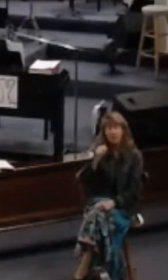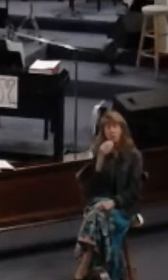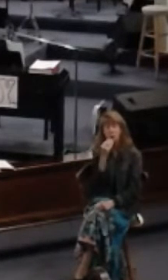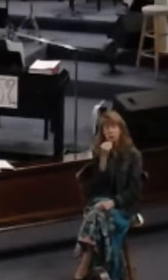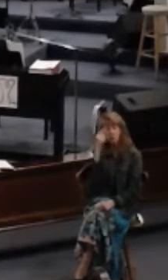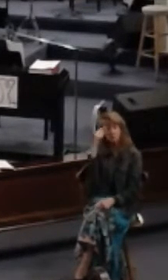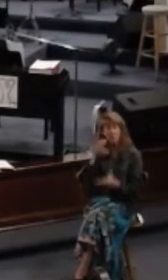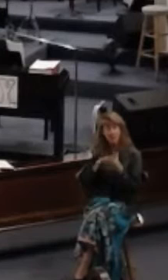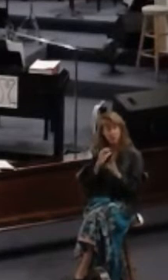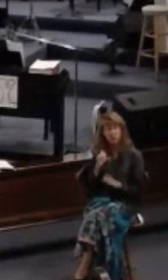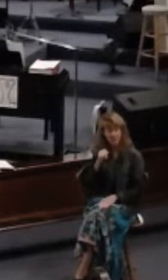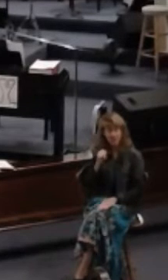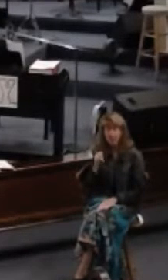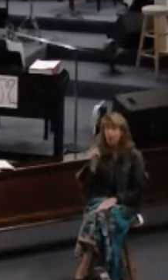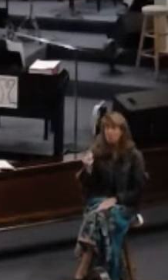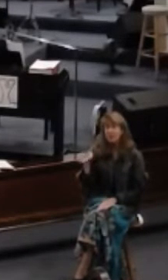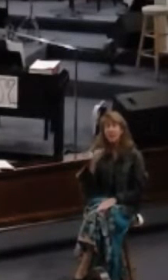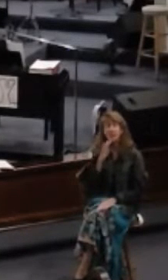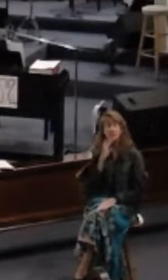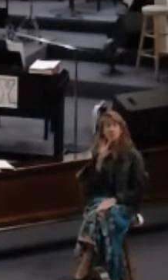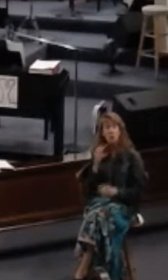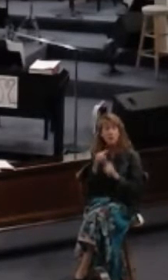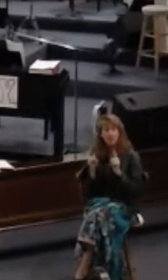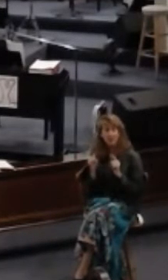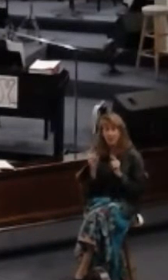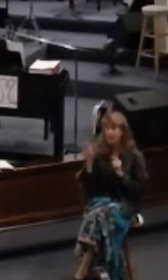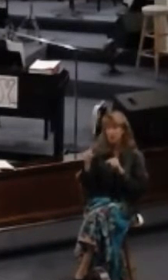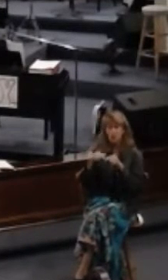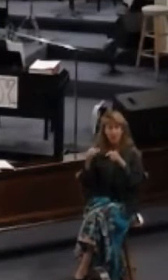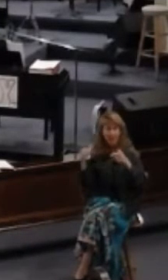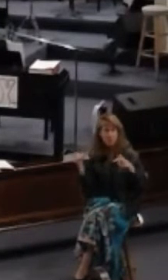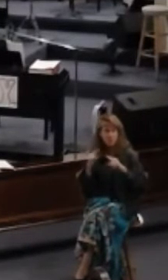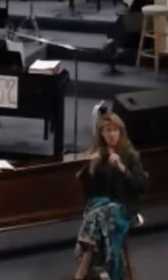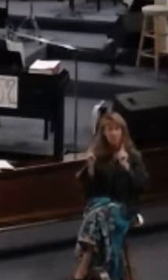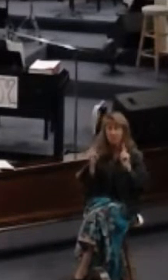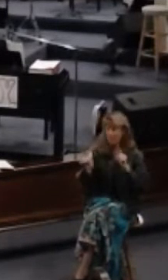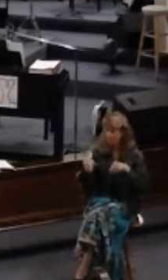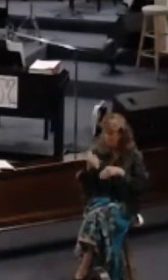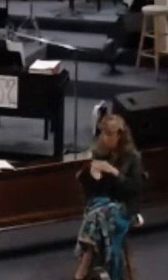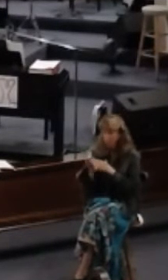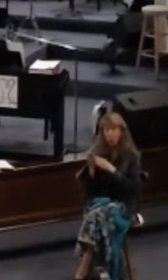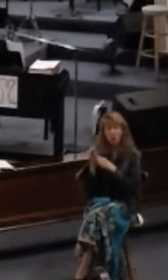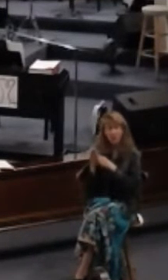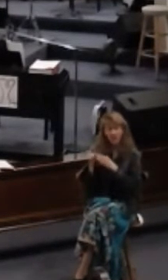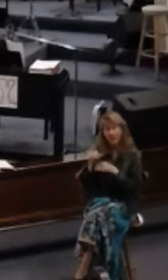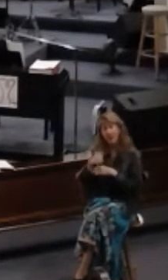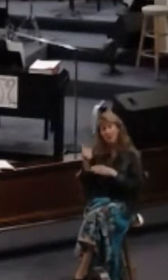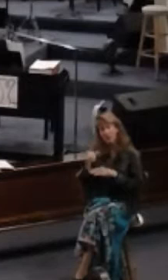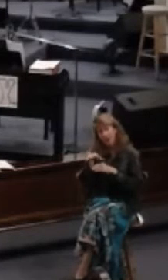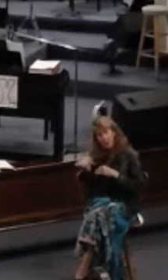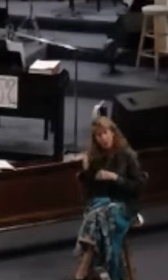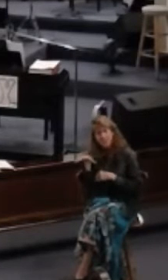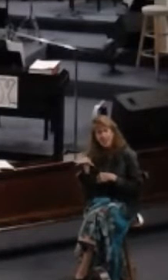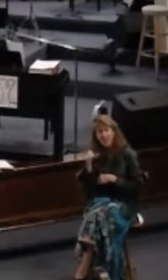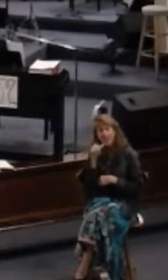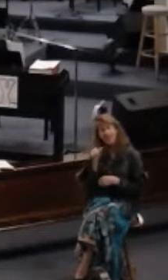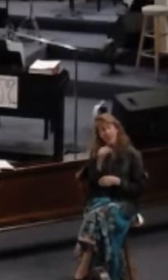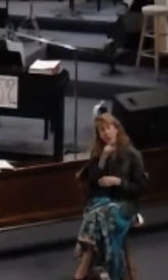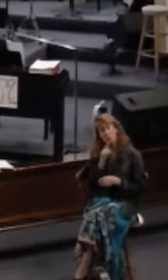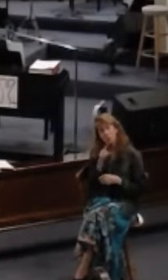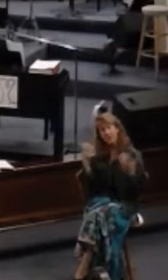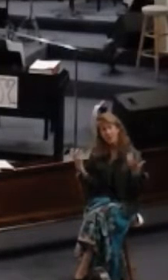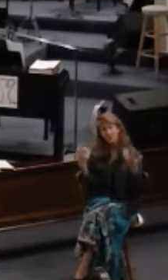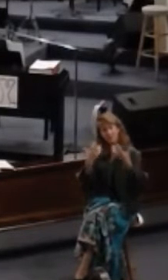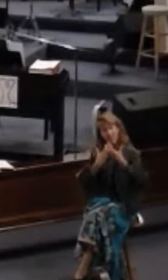also, but their accent was different. And because they'd been born and raised in other countries, they didn't quite fit